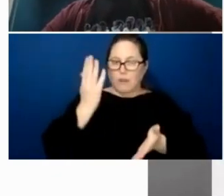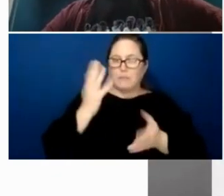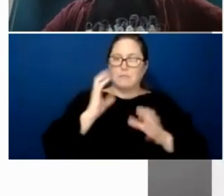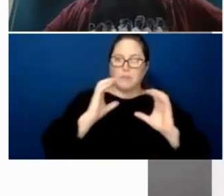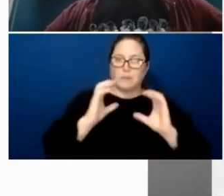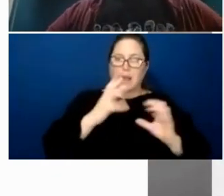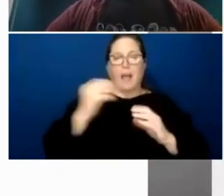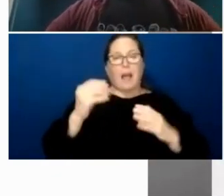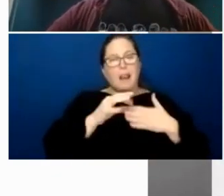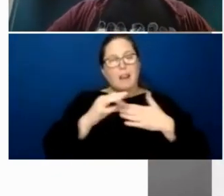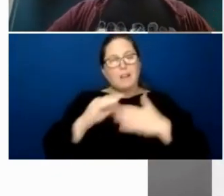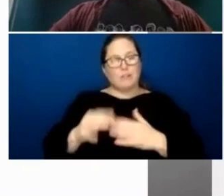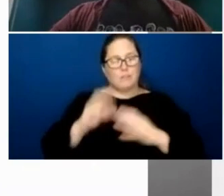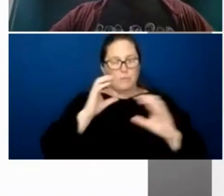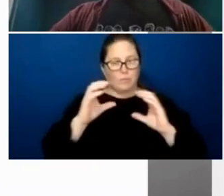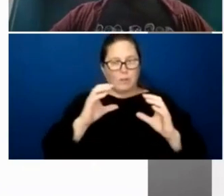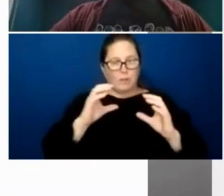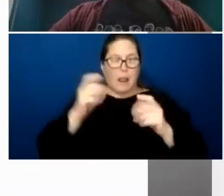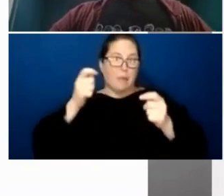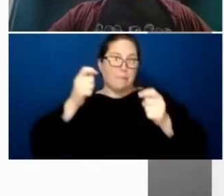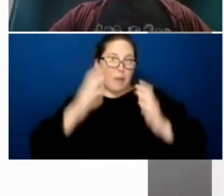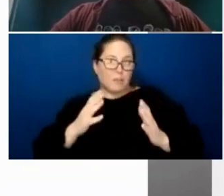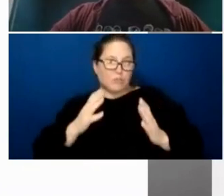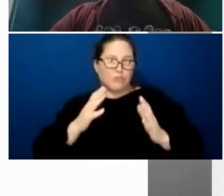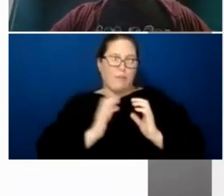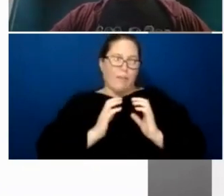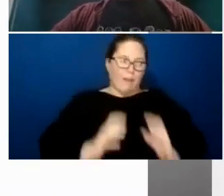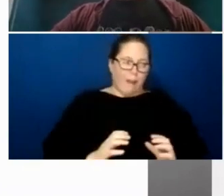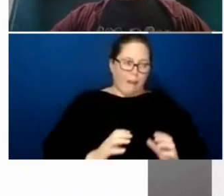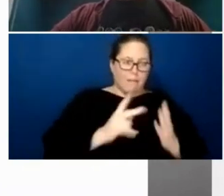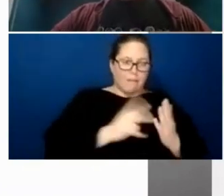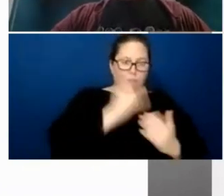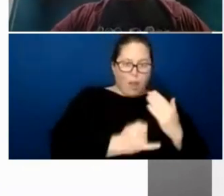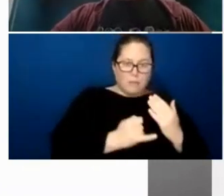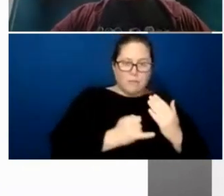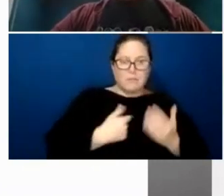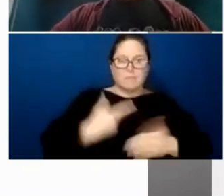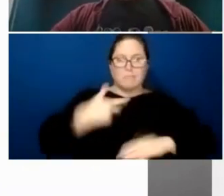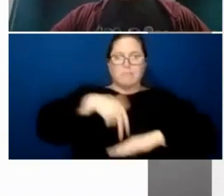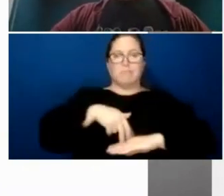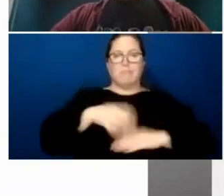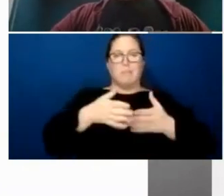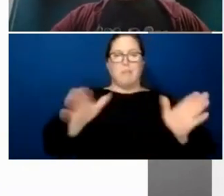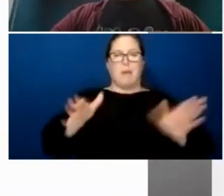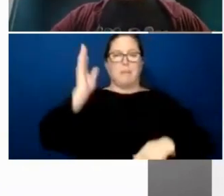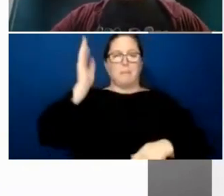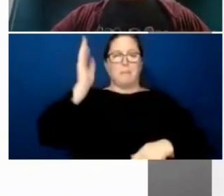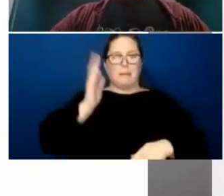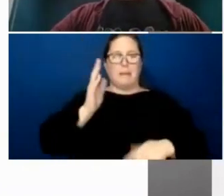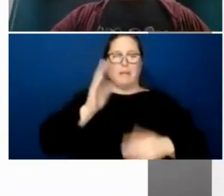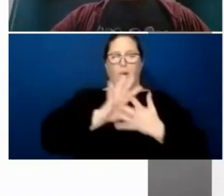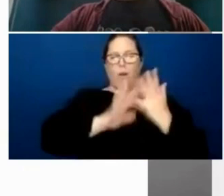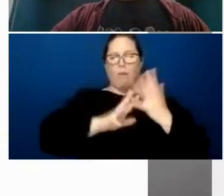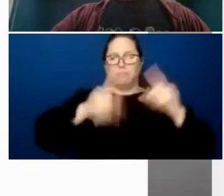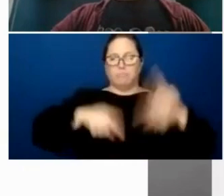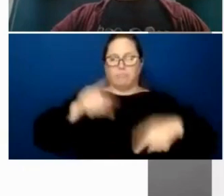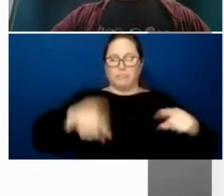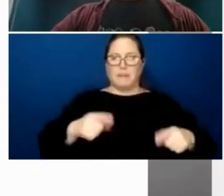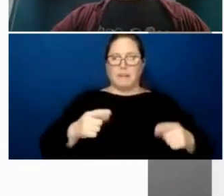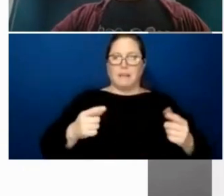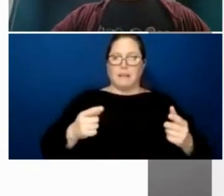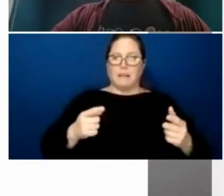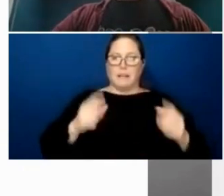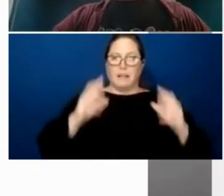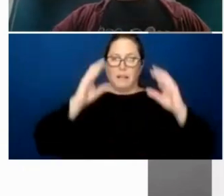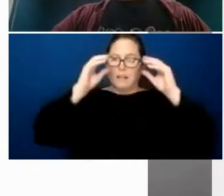communication, managers, clients, projects, public speaking, report writing, all kinds of things. The teachers here, are you an